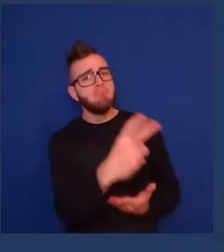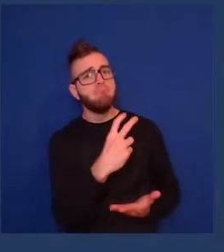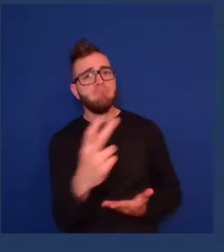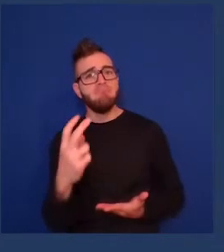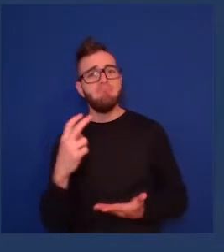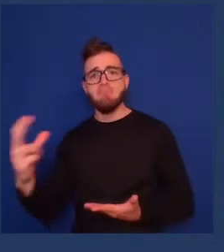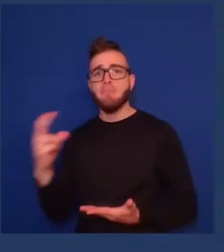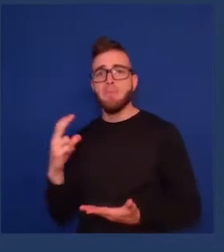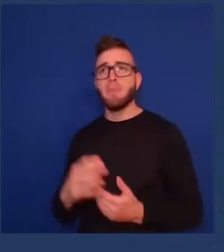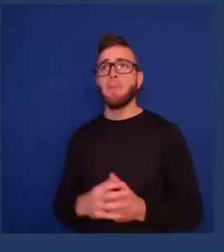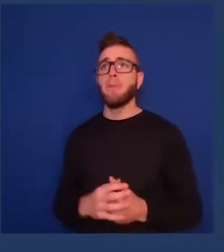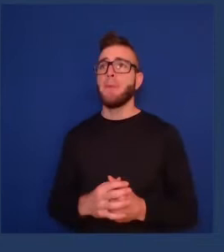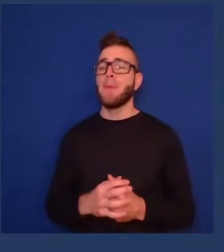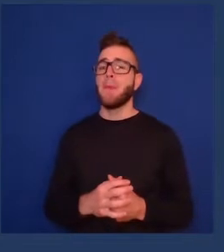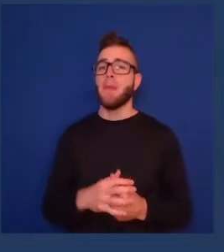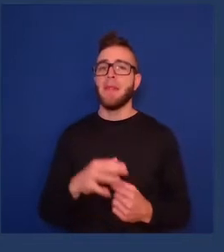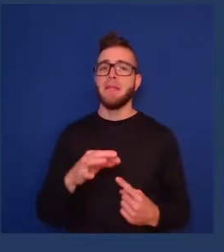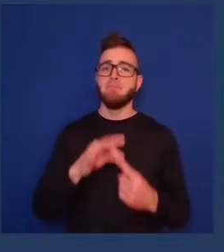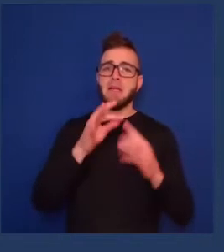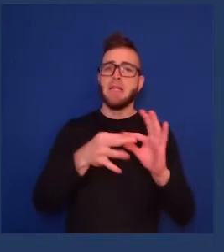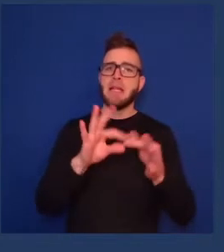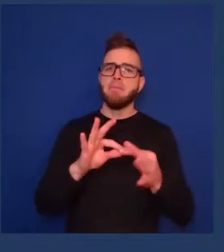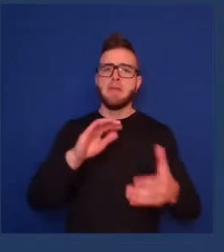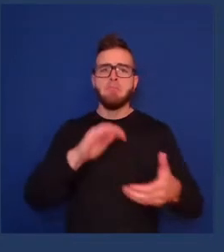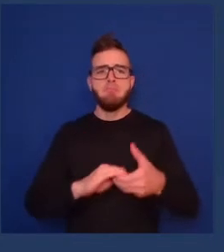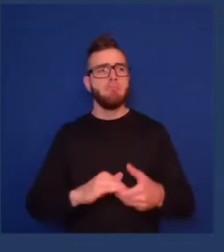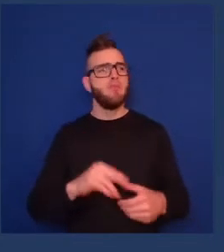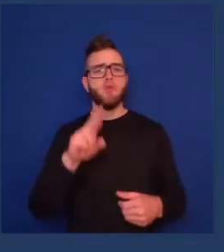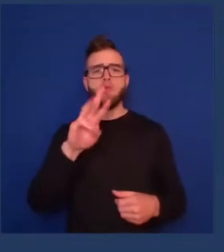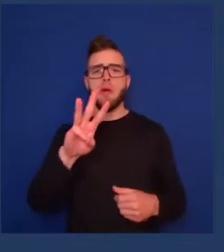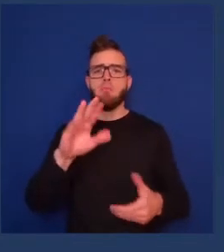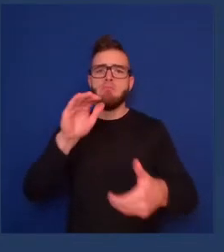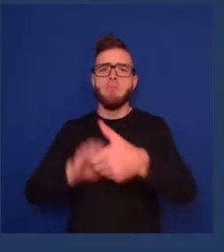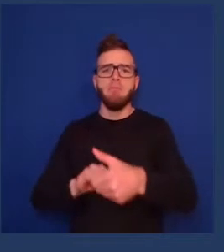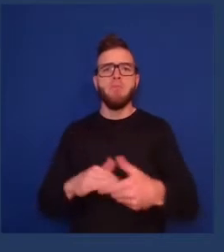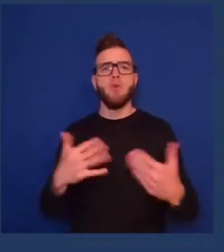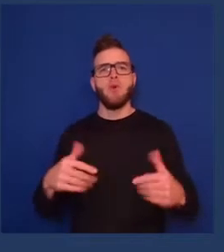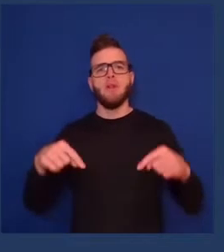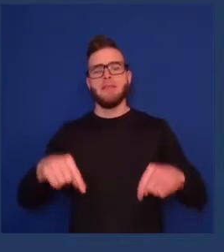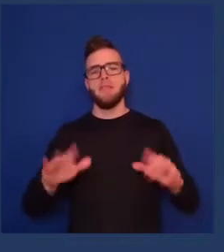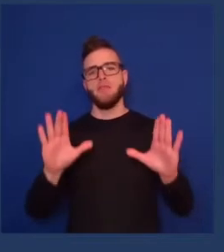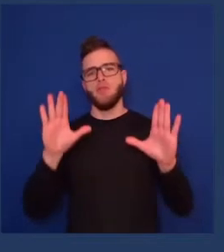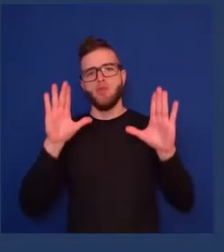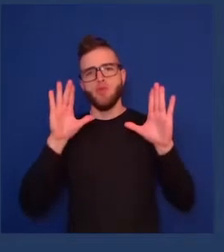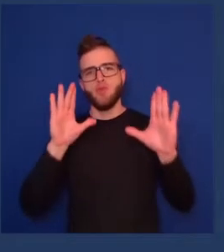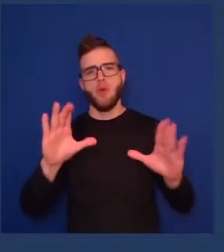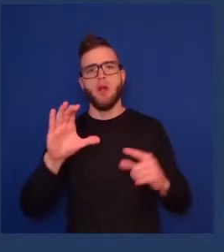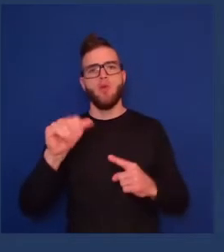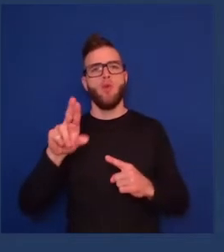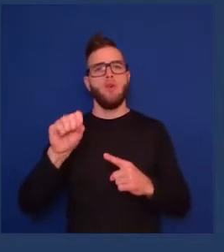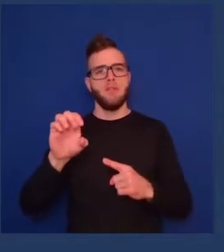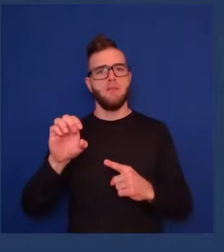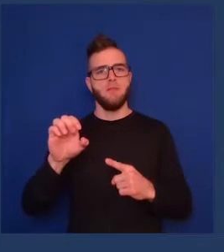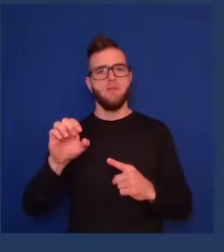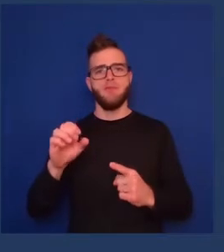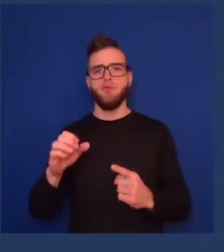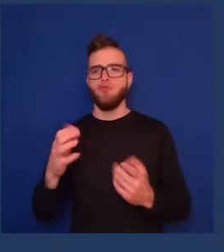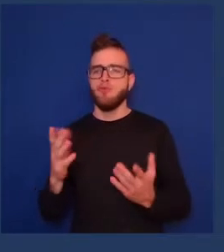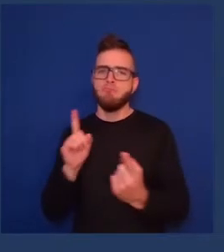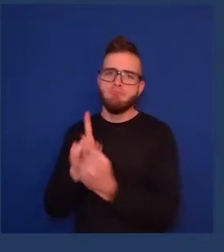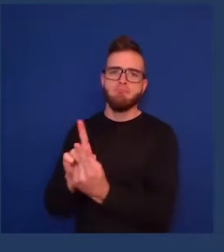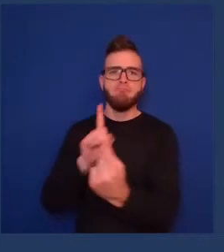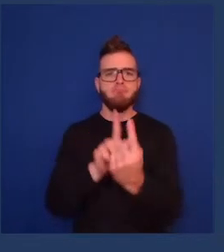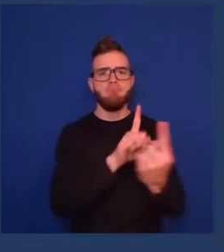actually always the simplest. I just go ask people for money. That's the Special Olympics. I've done that at the University of